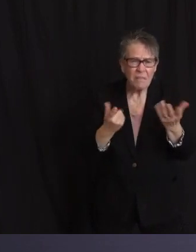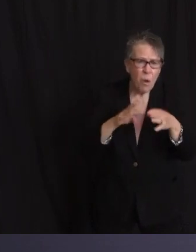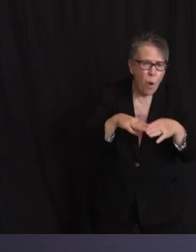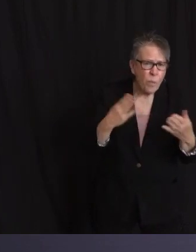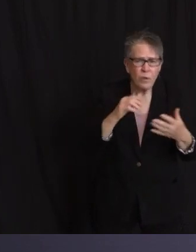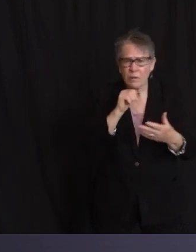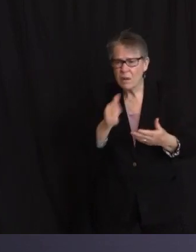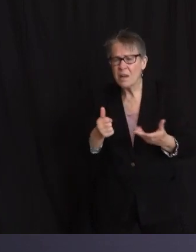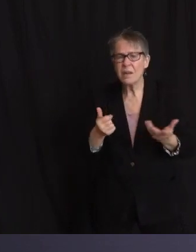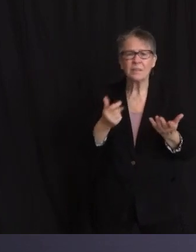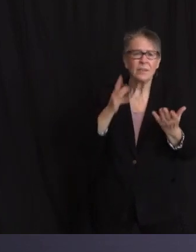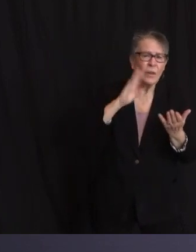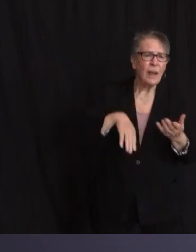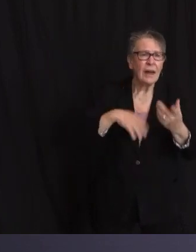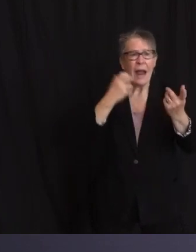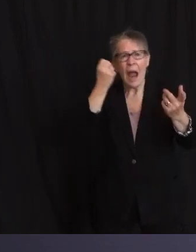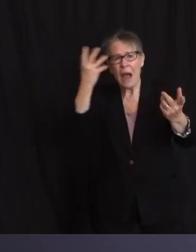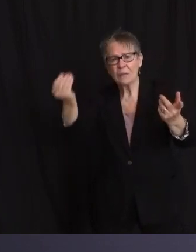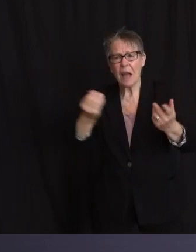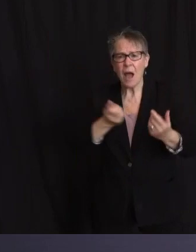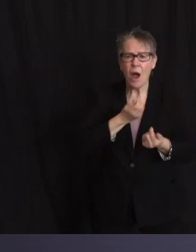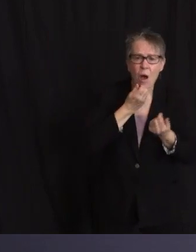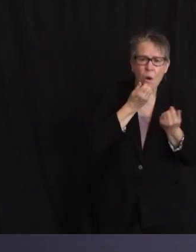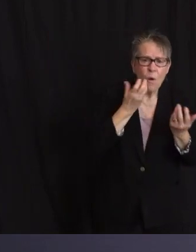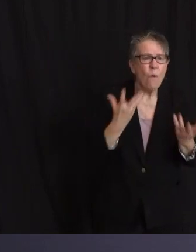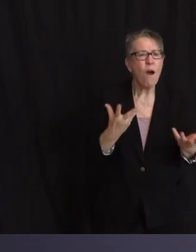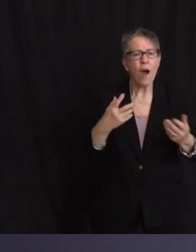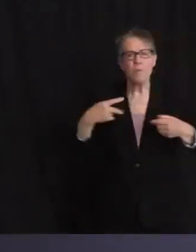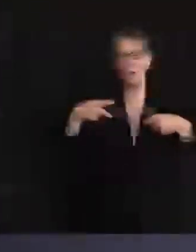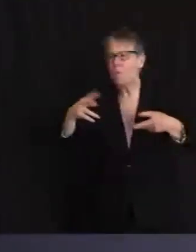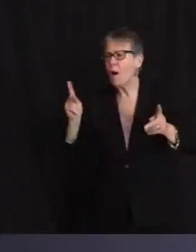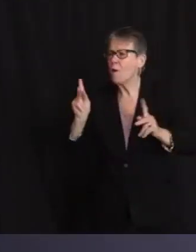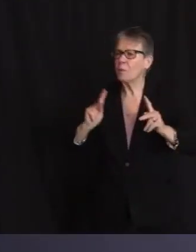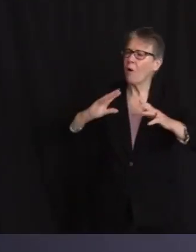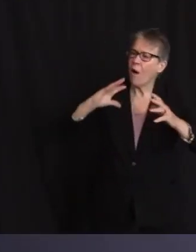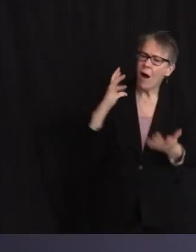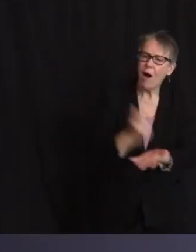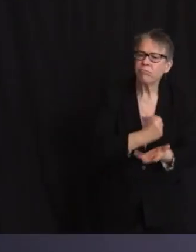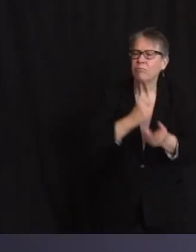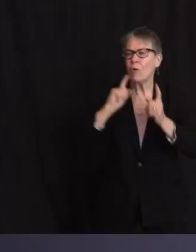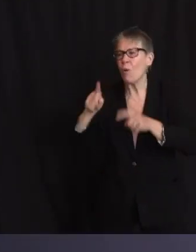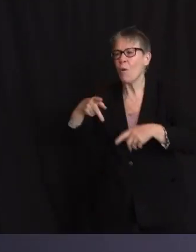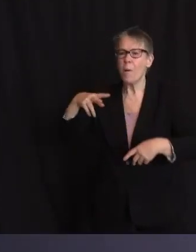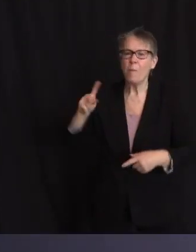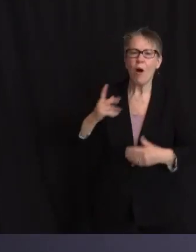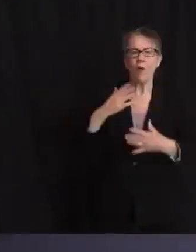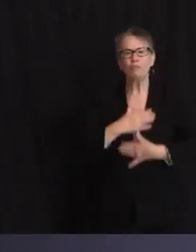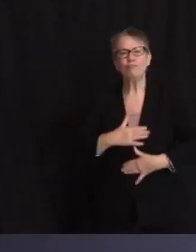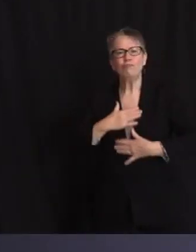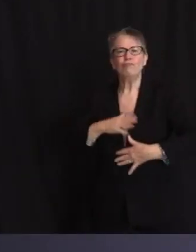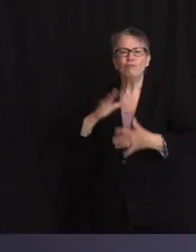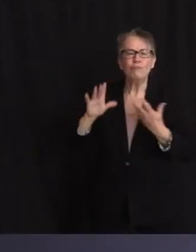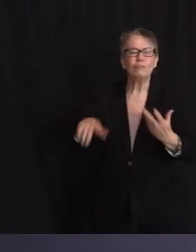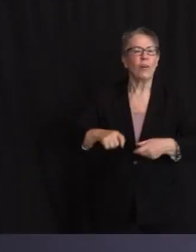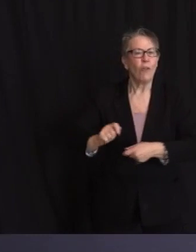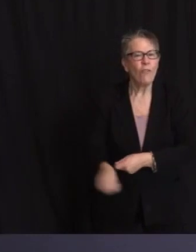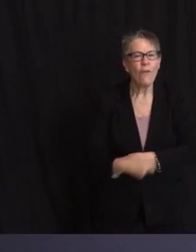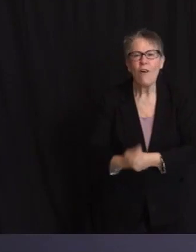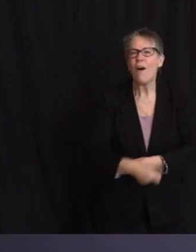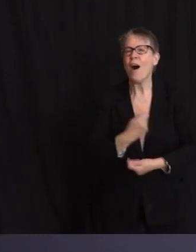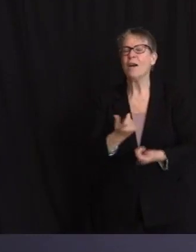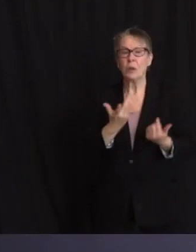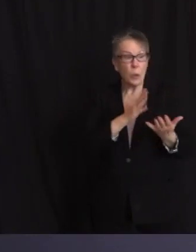that so-called clamor, which again has been overwhelmingly responsible. There are a few that are not, but overwhelming